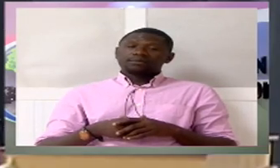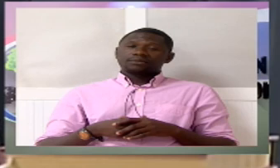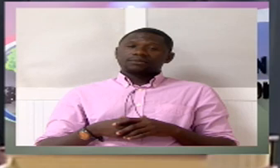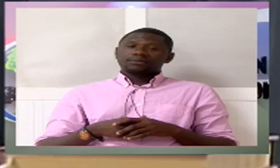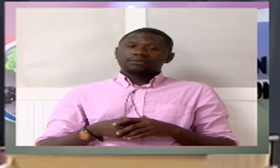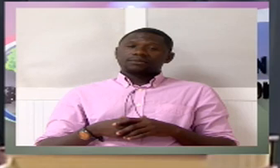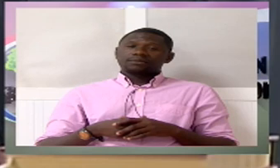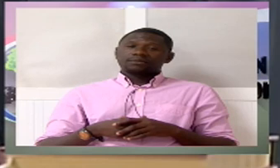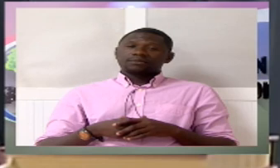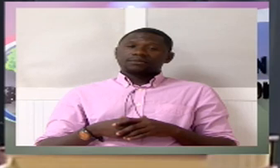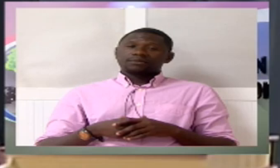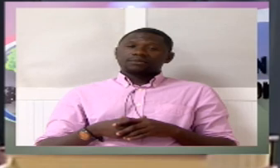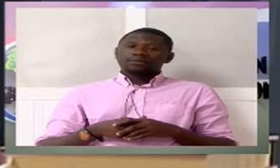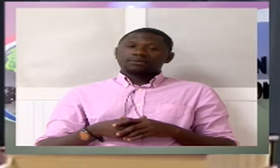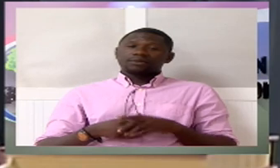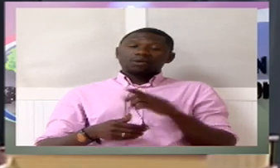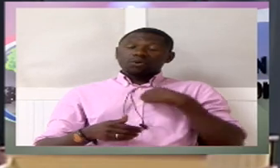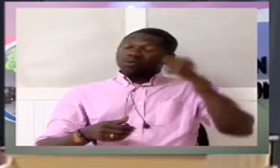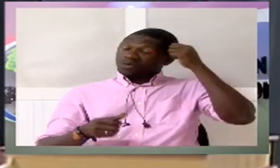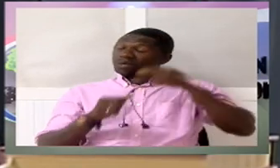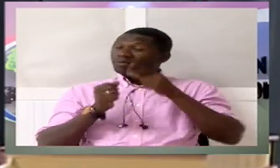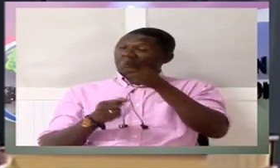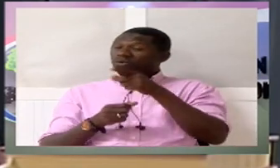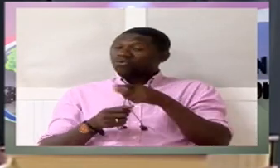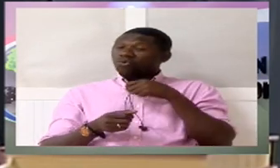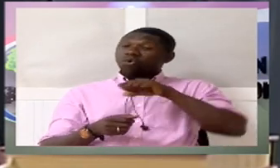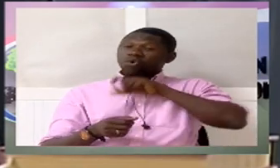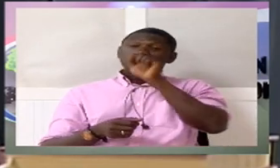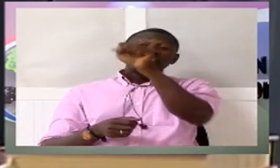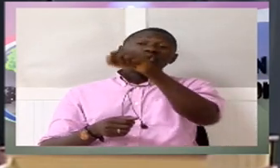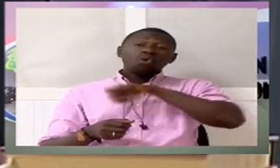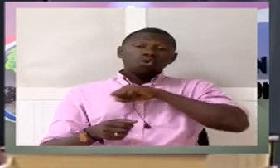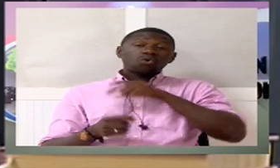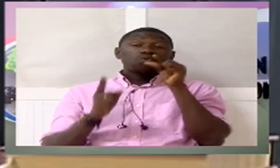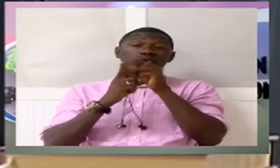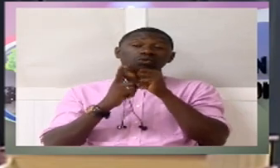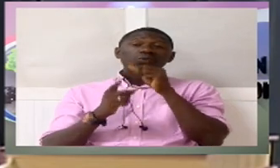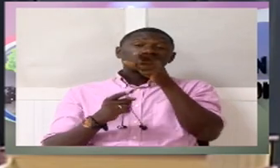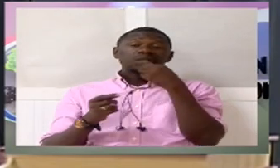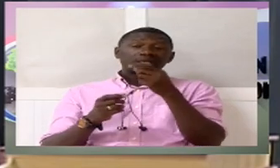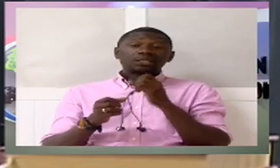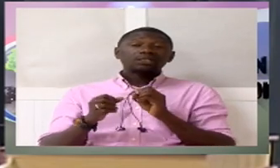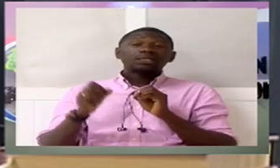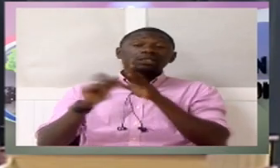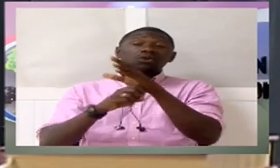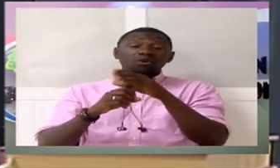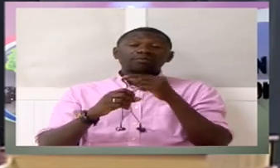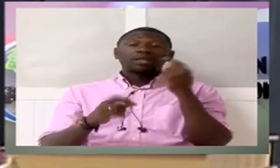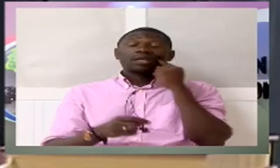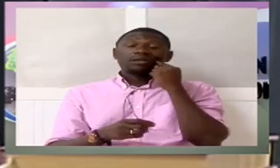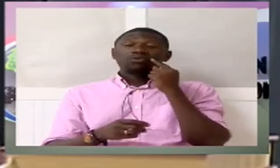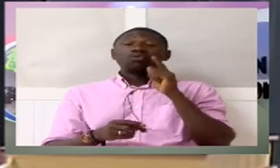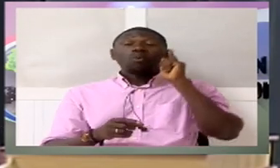Order of the day. I want to remind you about your own words, which you said was the order of the day. Prayer praise.